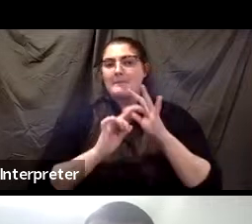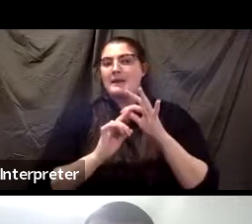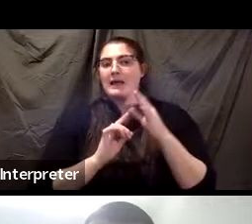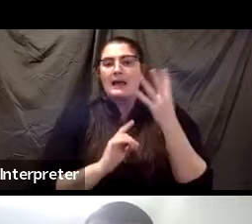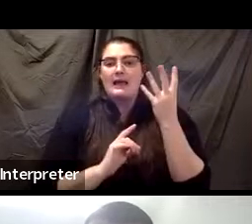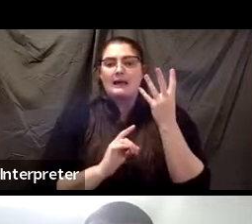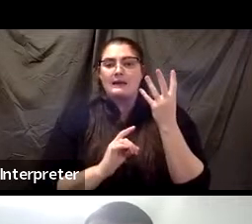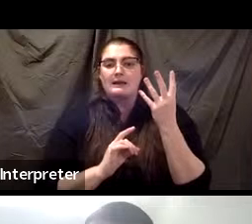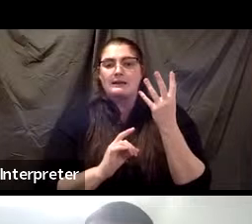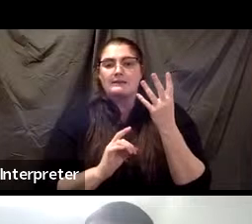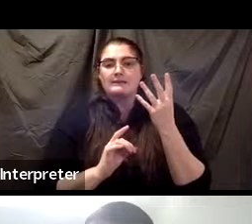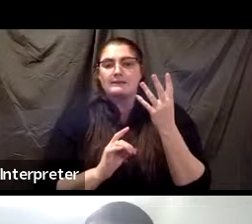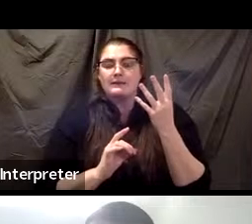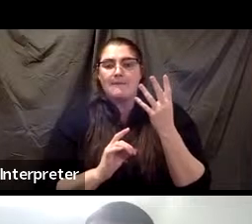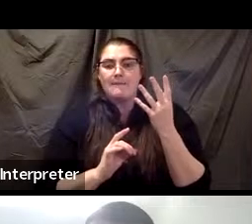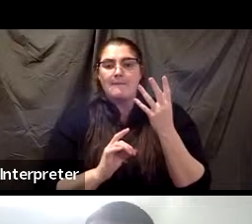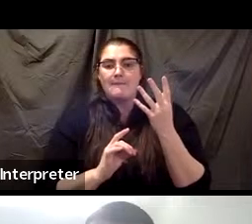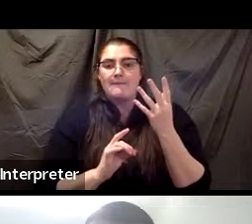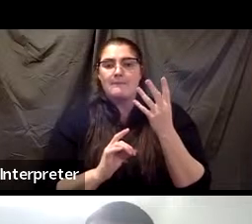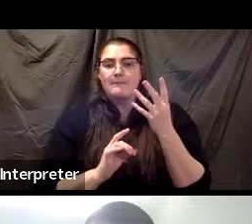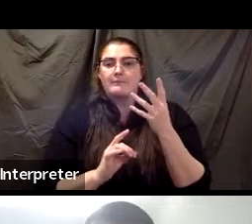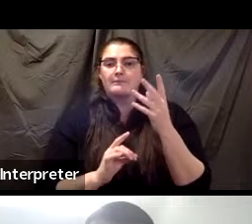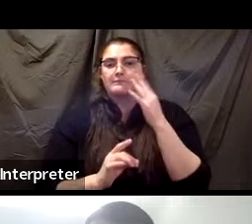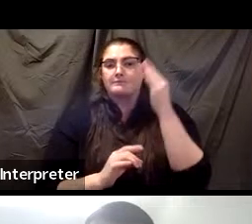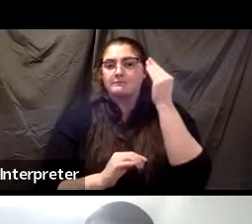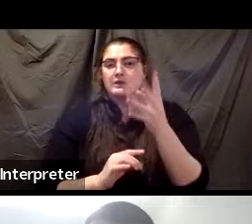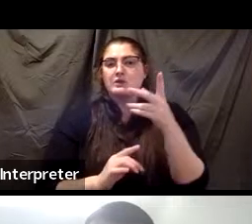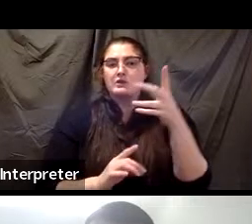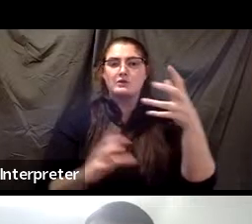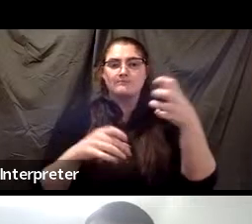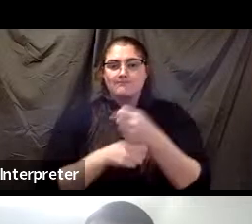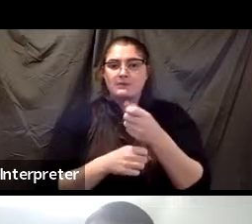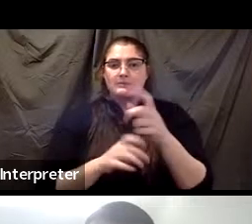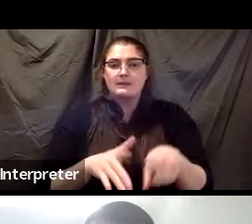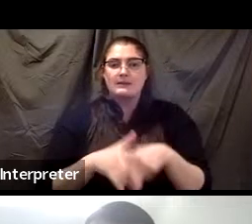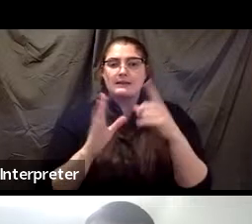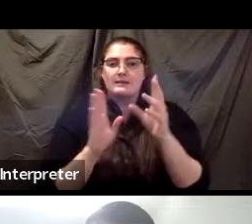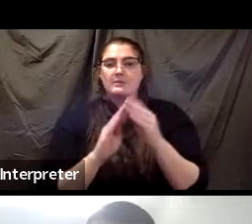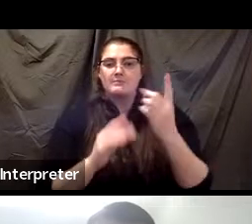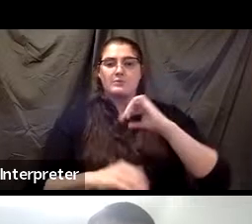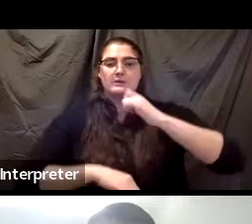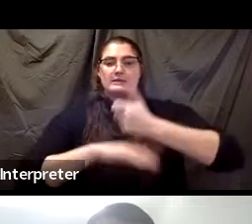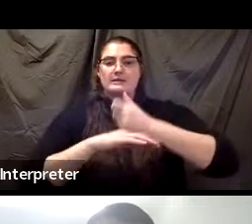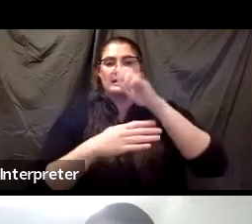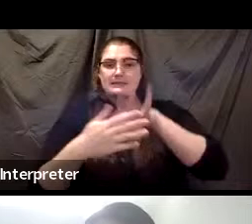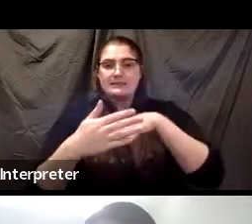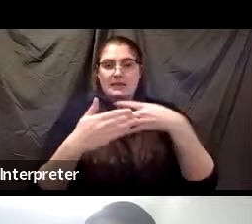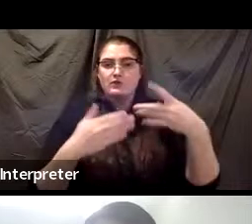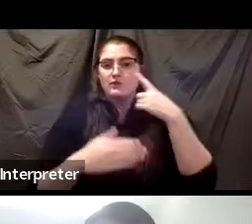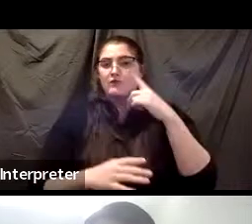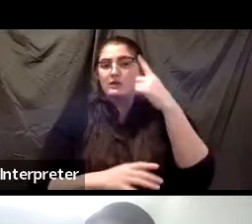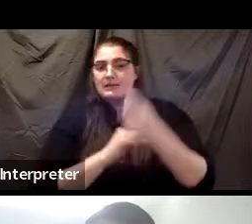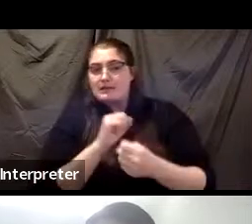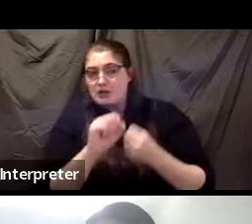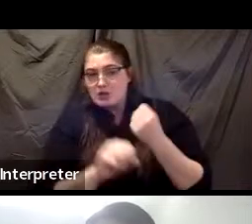we, as you recapped at the beginning of the meeting, Commissioner, we set our schedule for the year. We